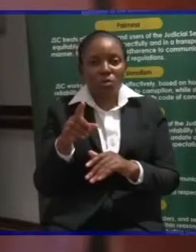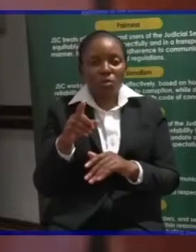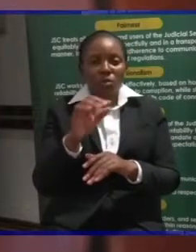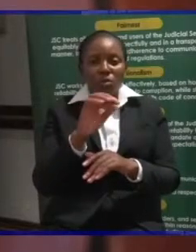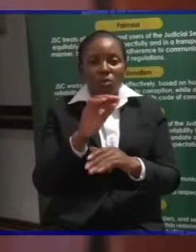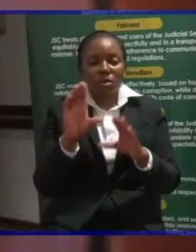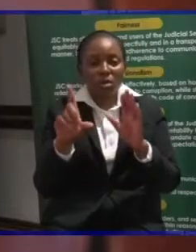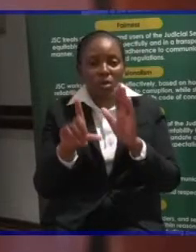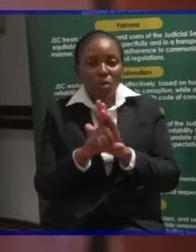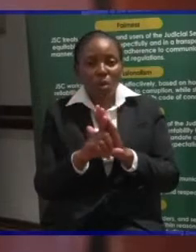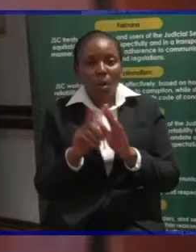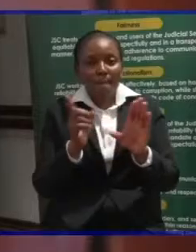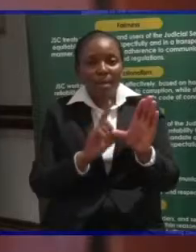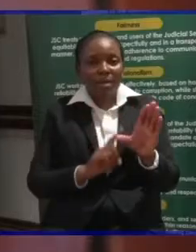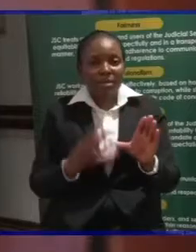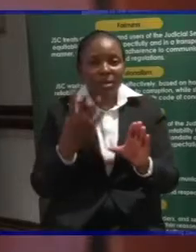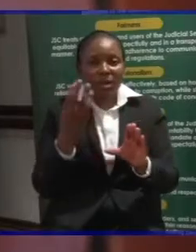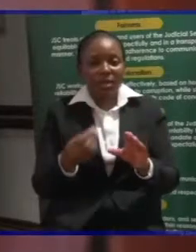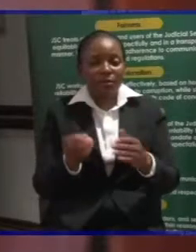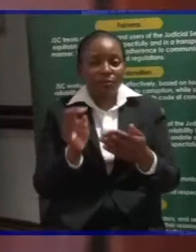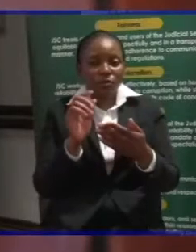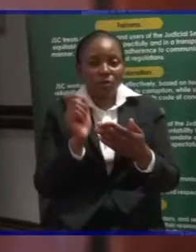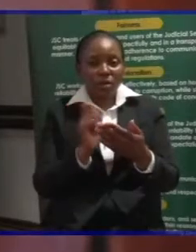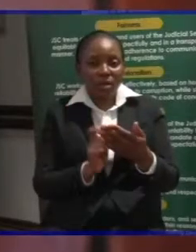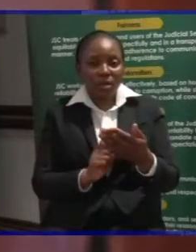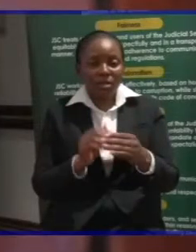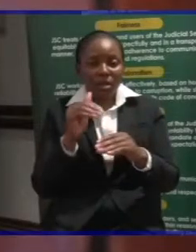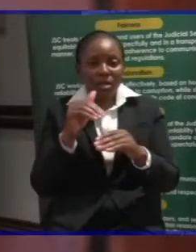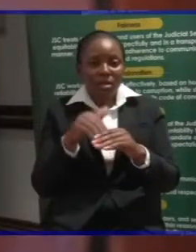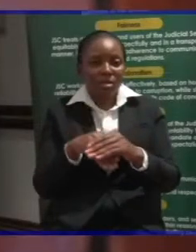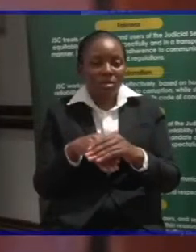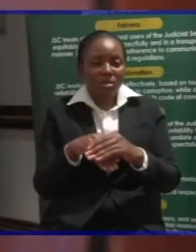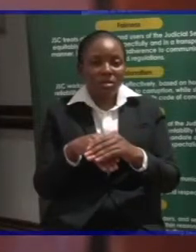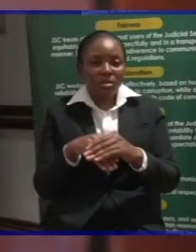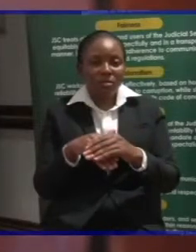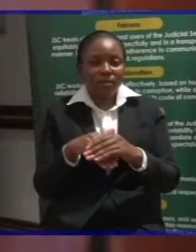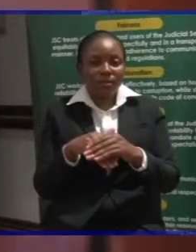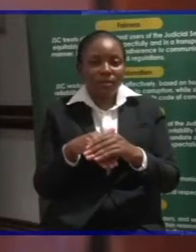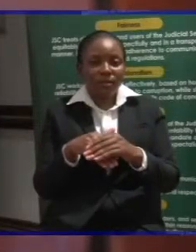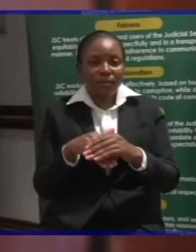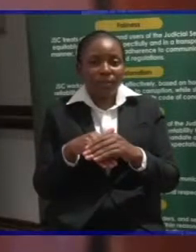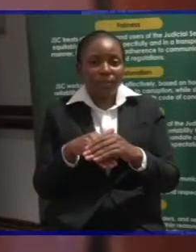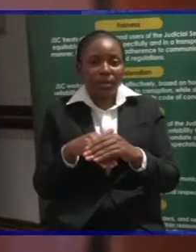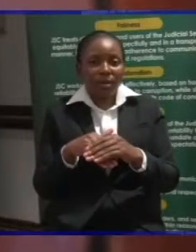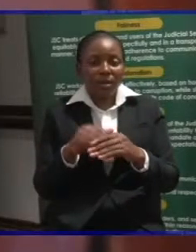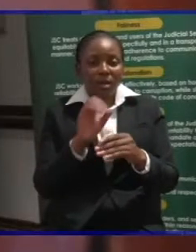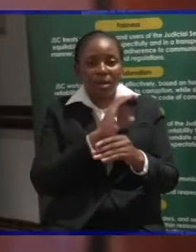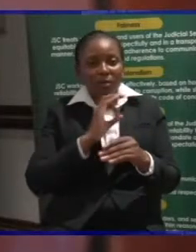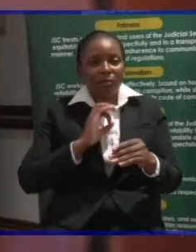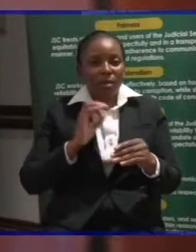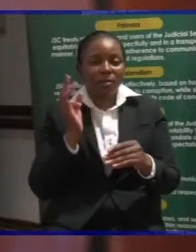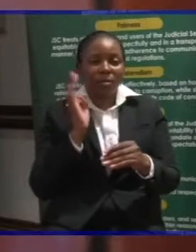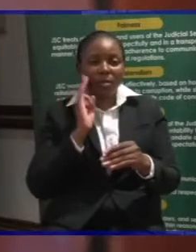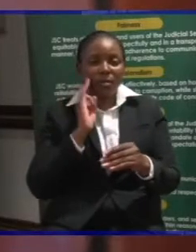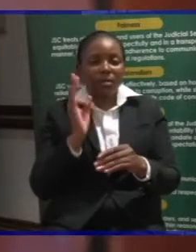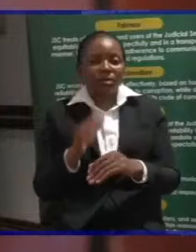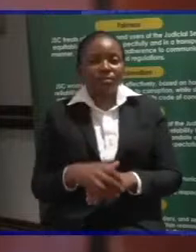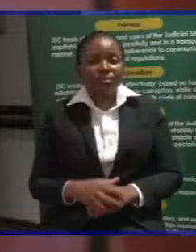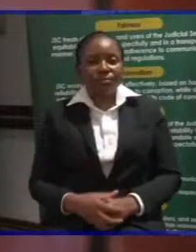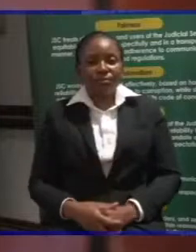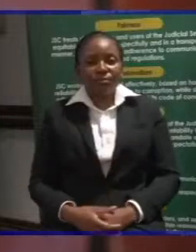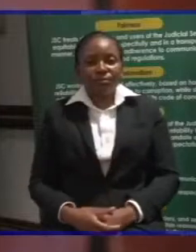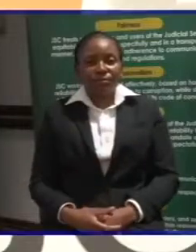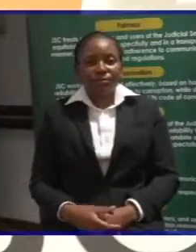the minister will also have to gazette it in the government gazette. Thank you,